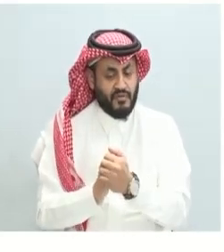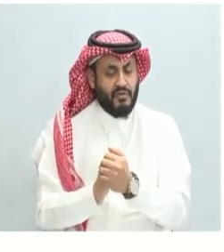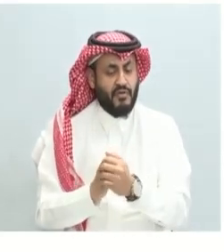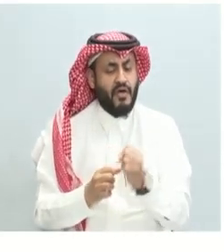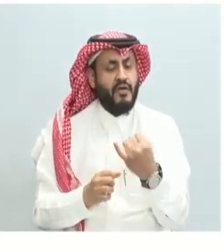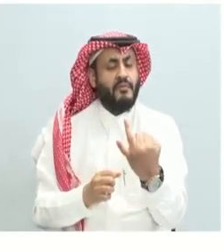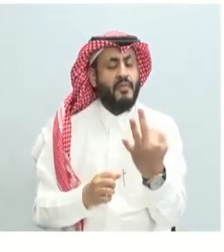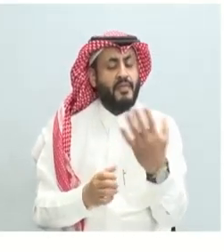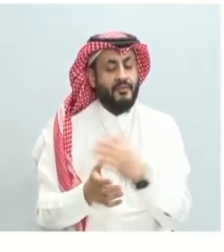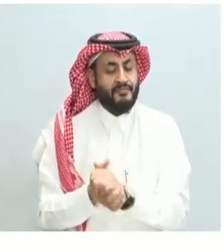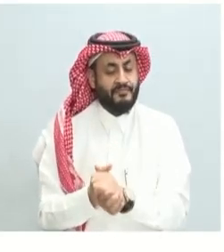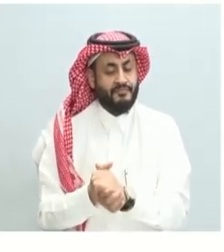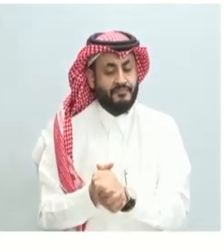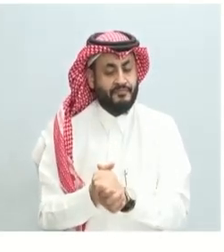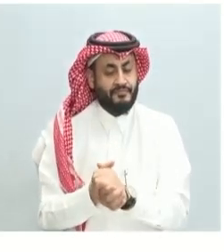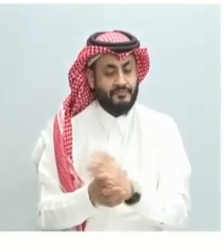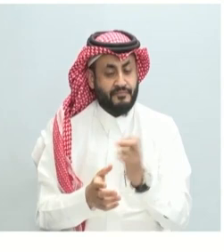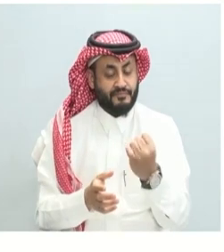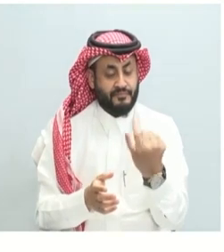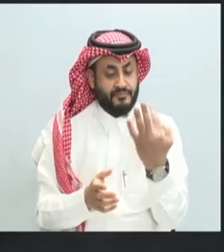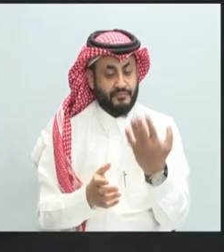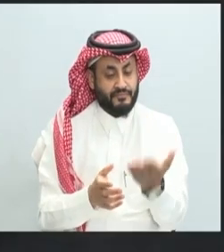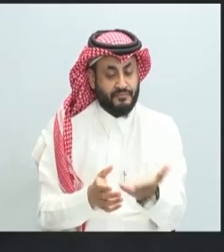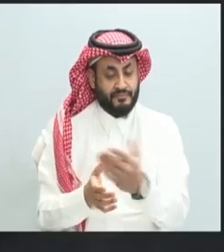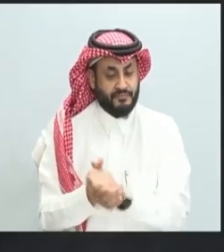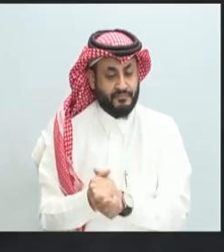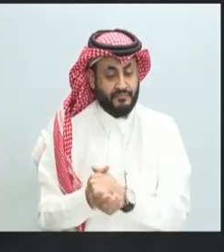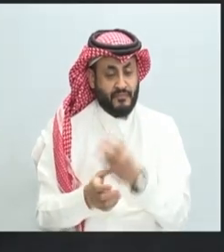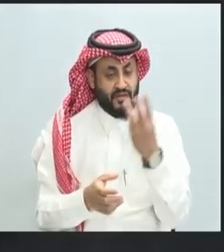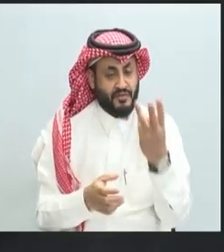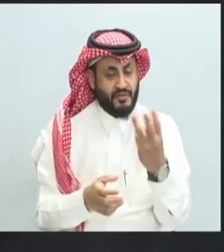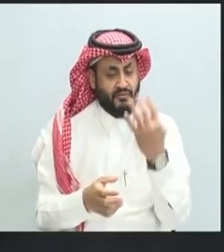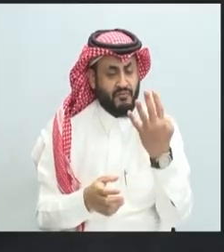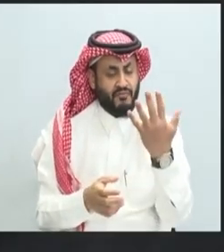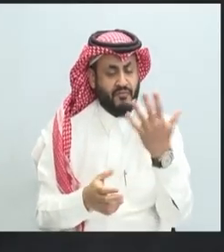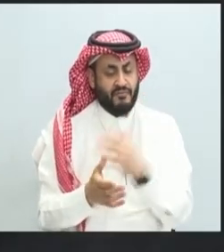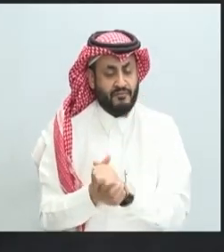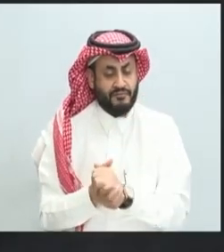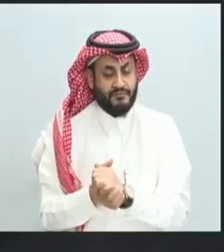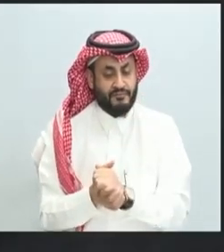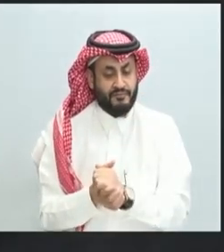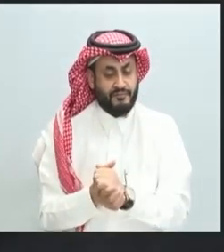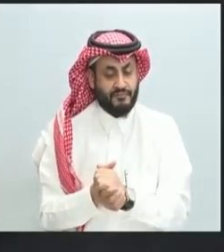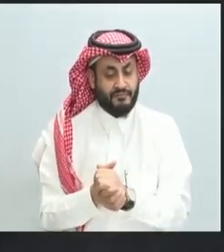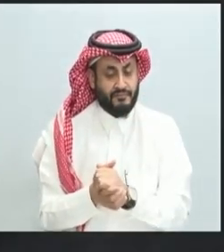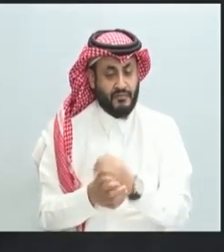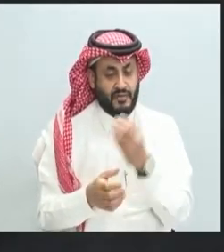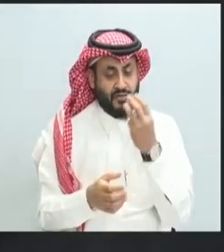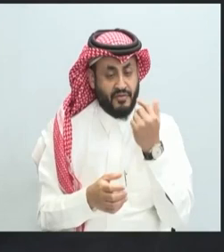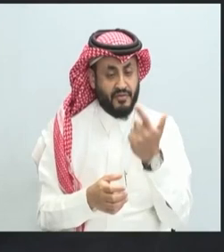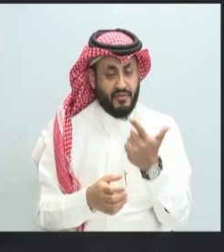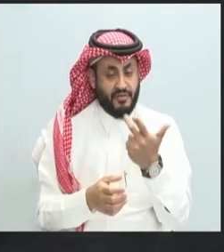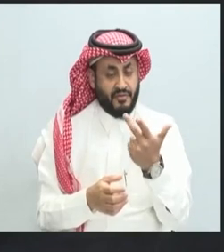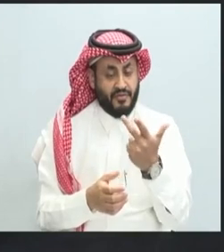talking about not only one man, here we're talking about three men and three women